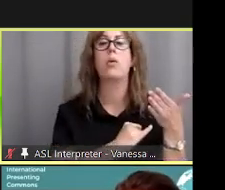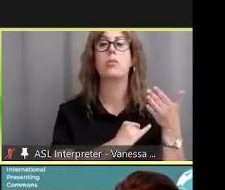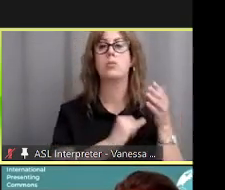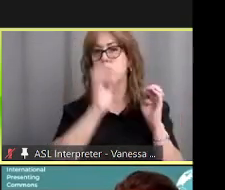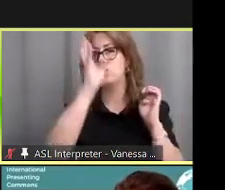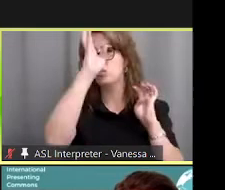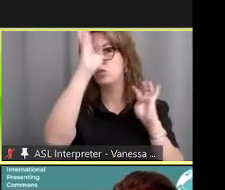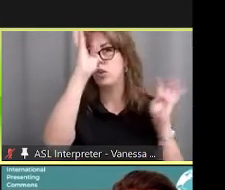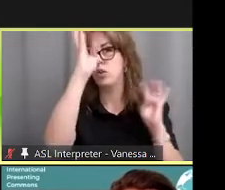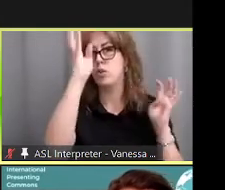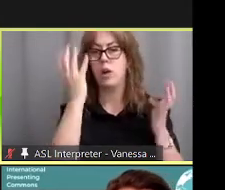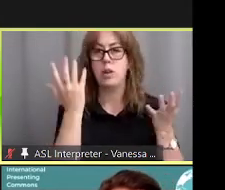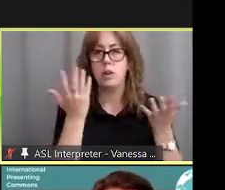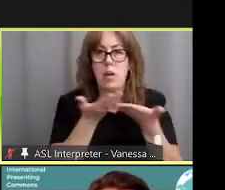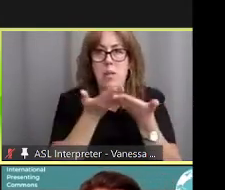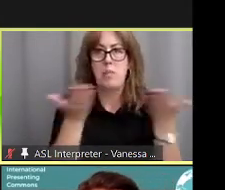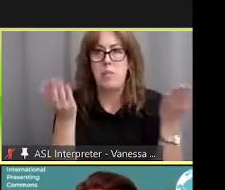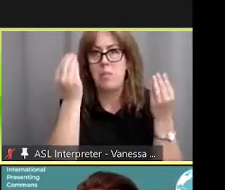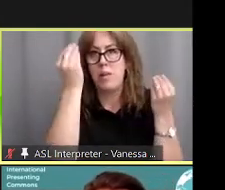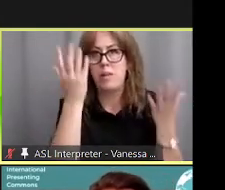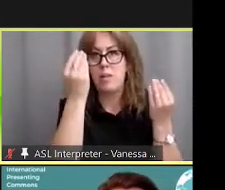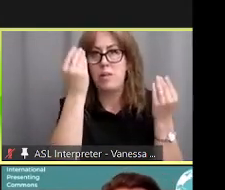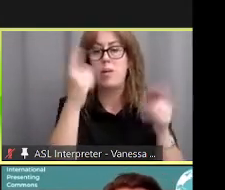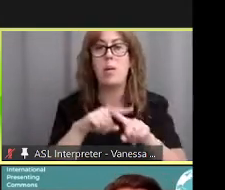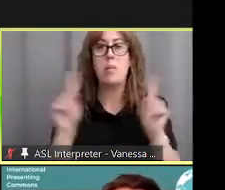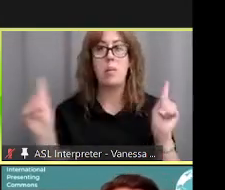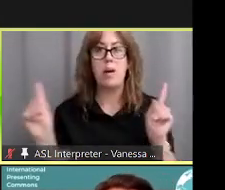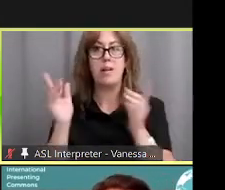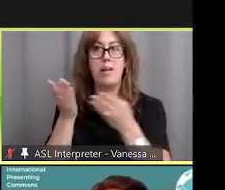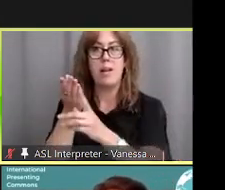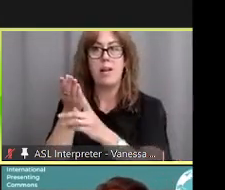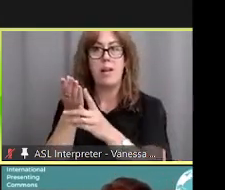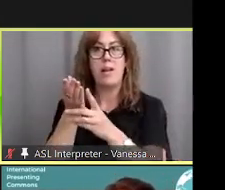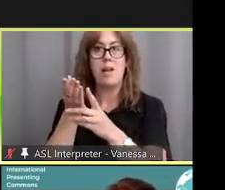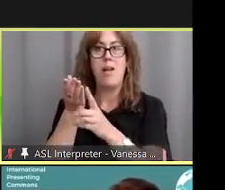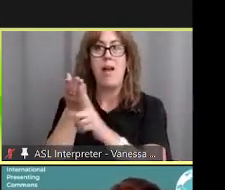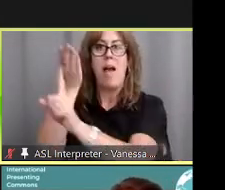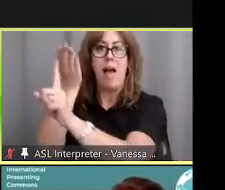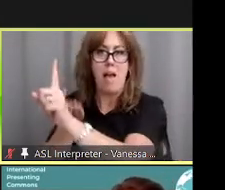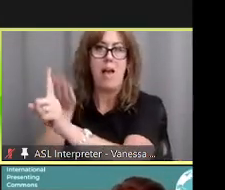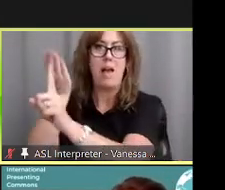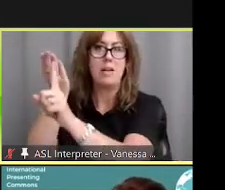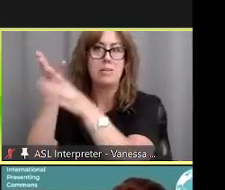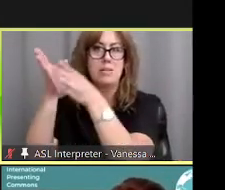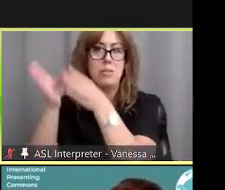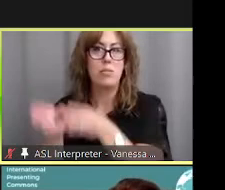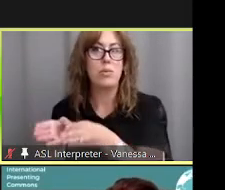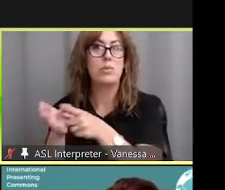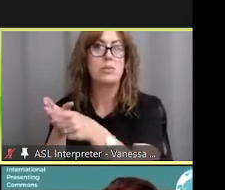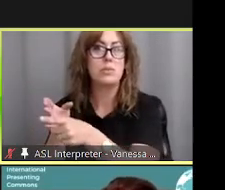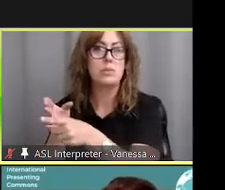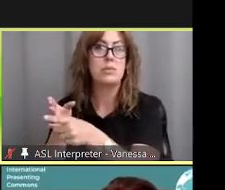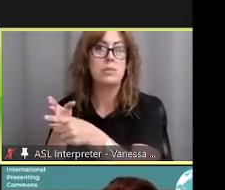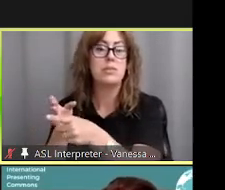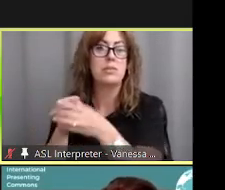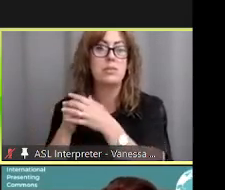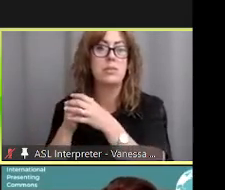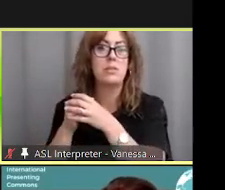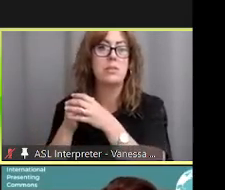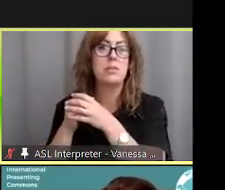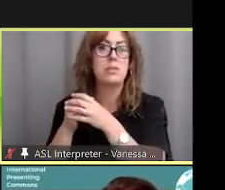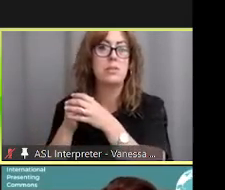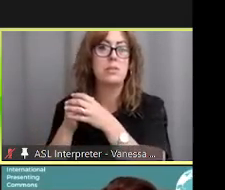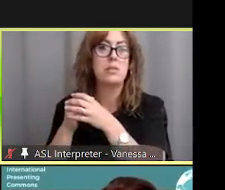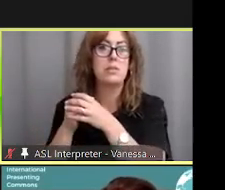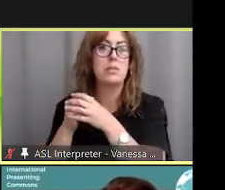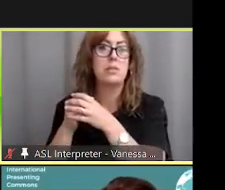no, but as a state of being, because we live in very uncertain